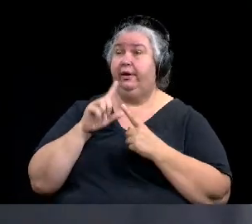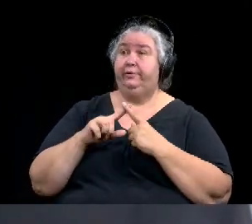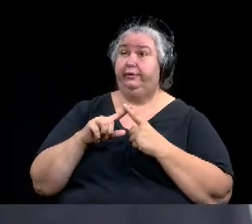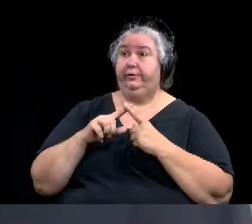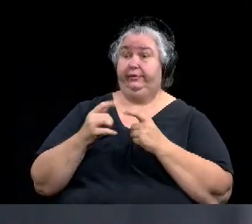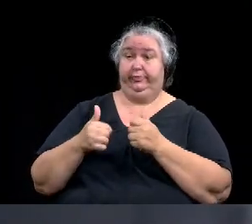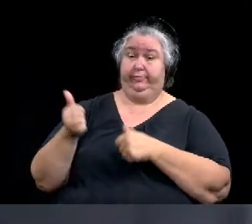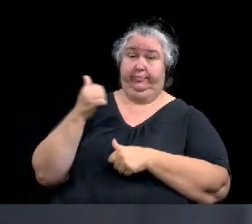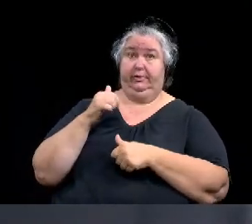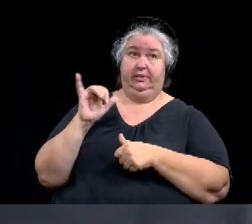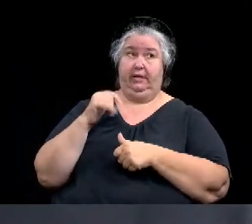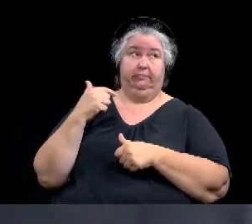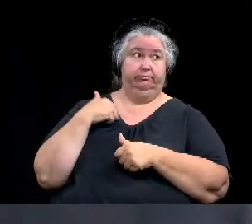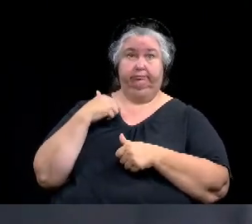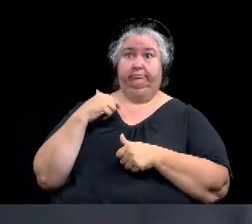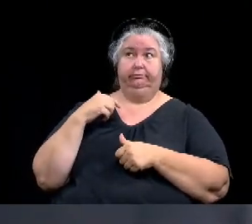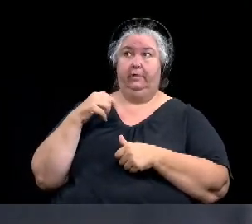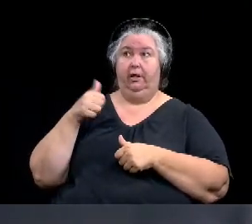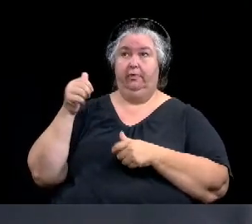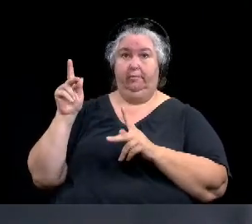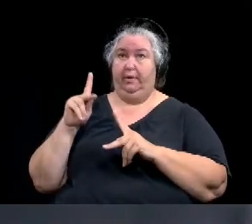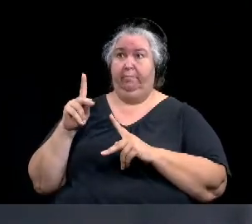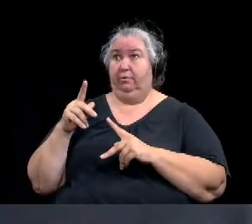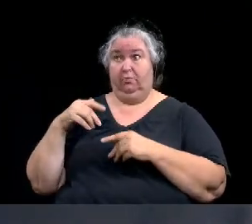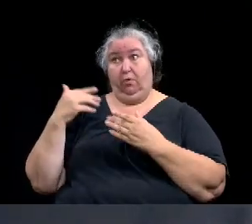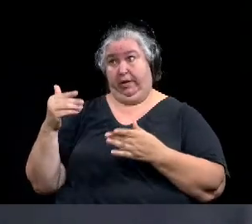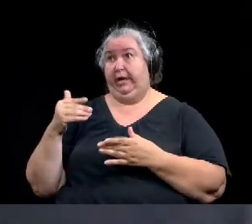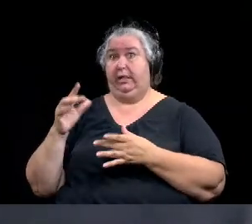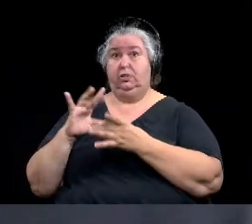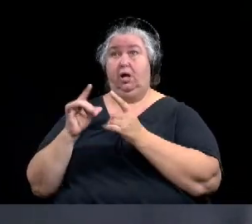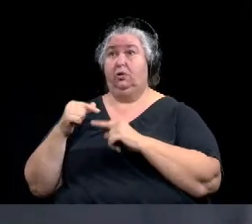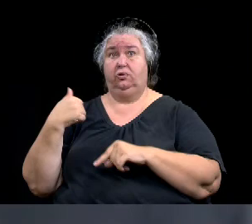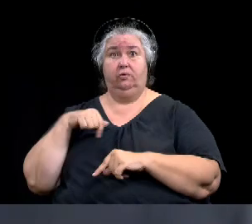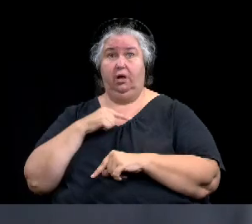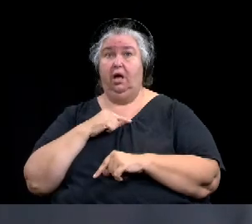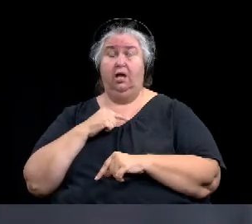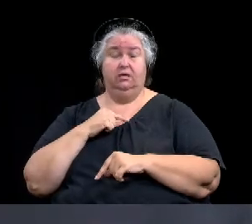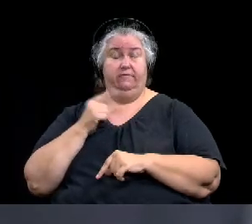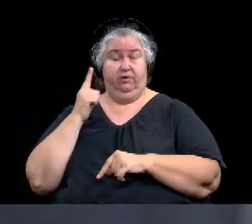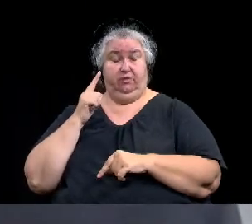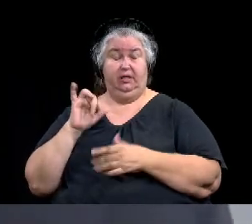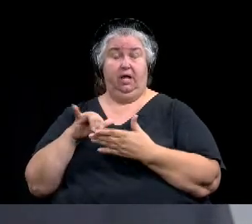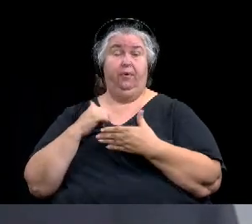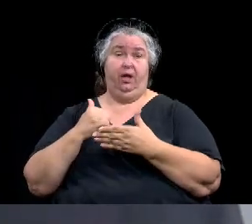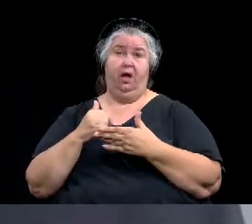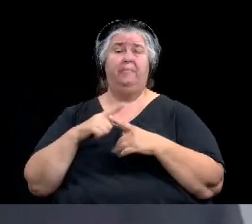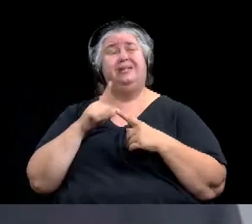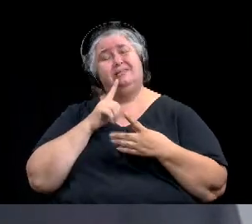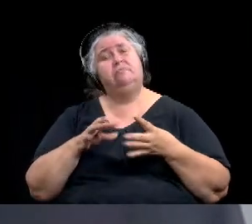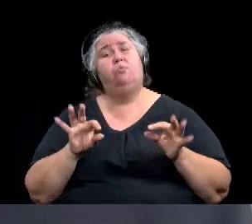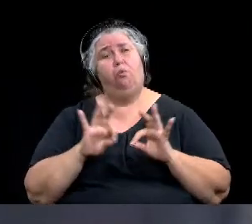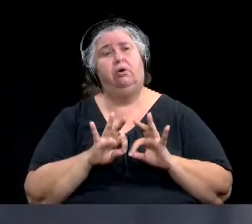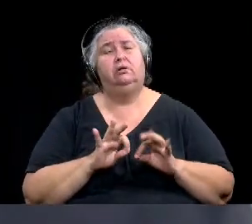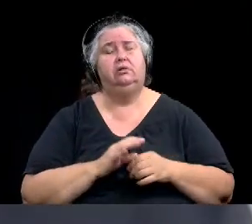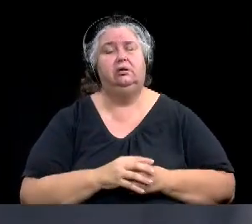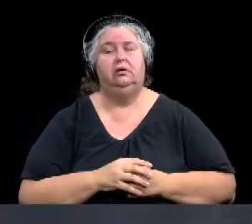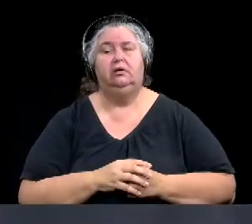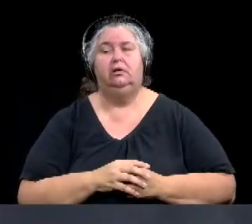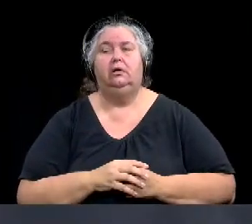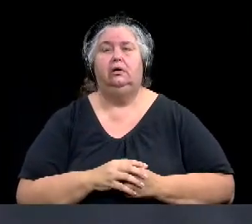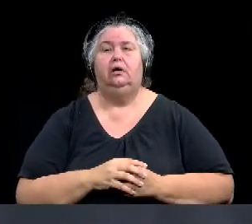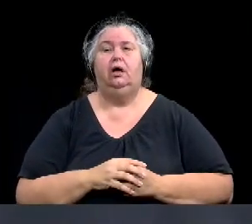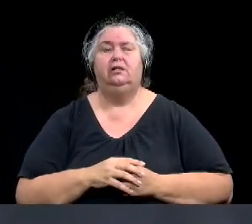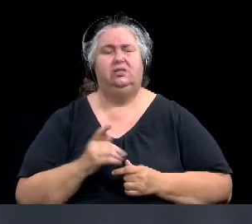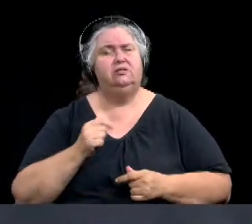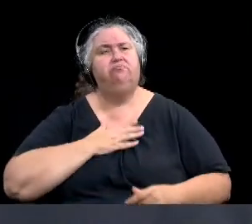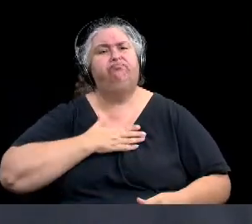So, but I think that's an important thing. And then, the